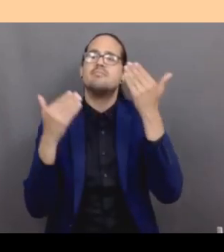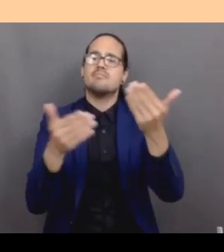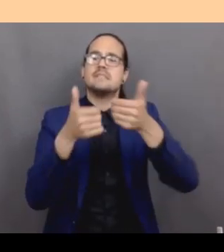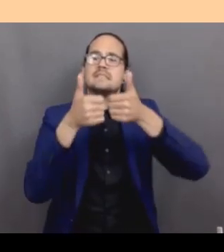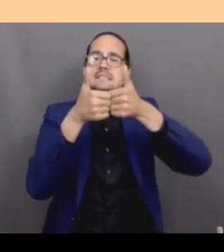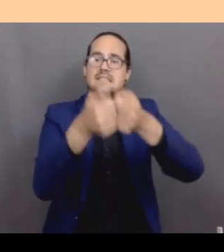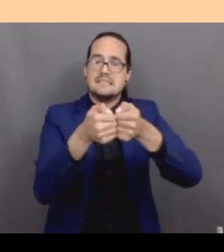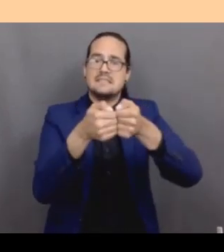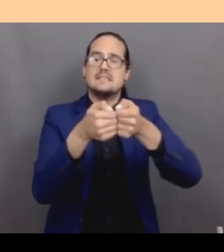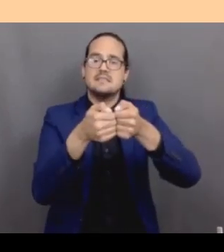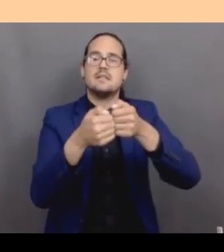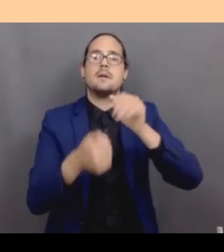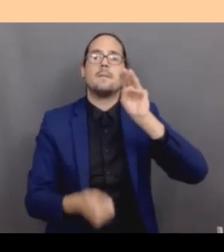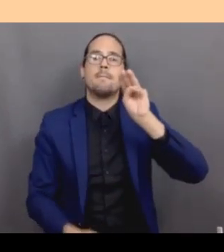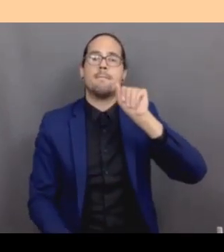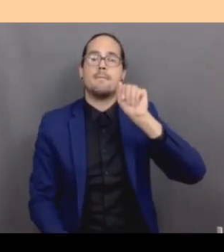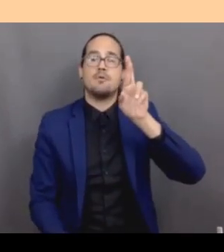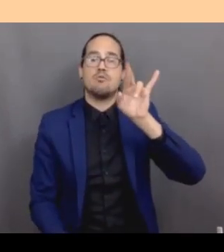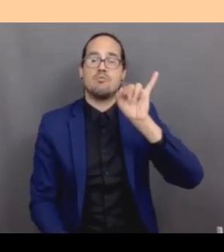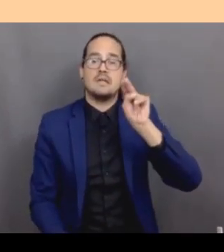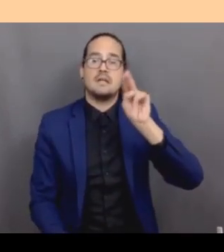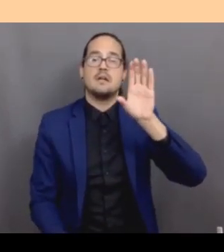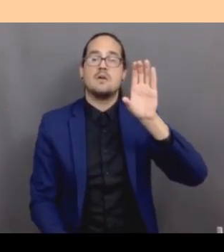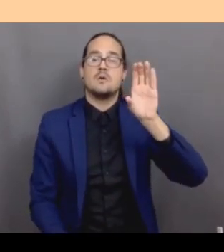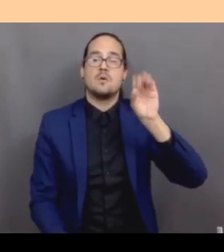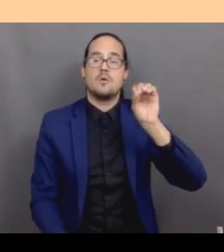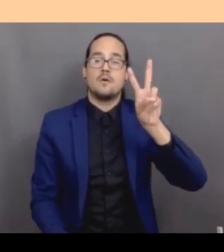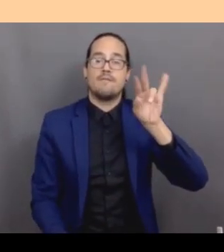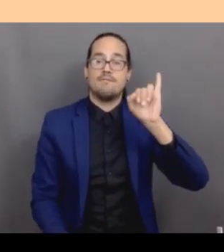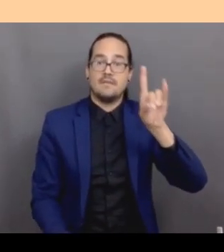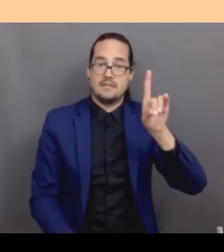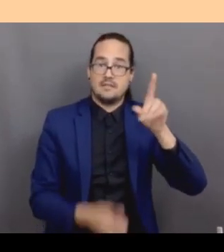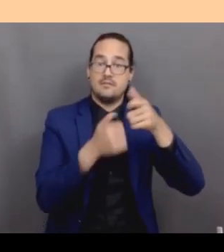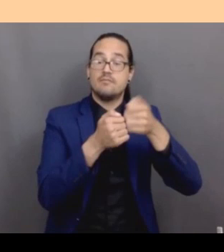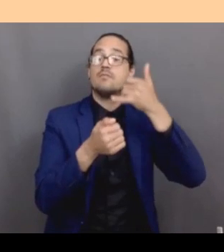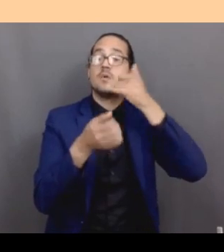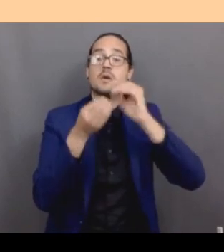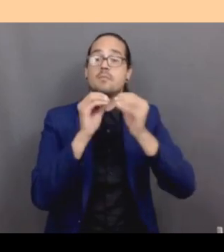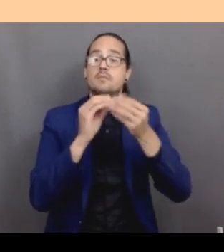by texting Marin COVID to